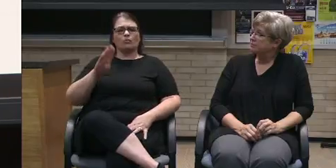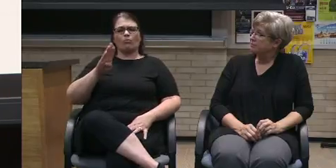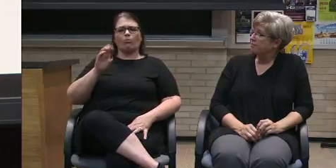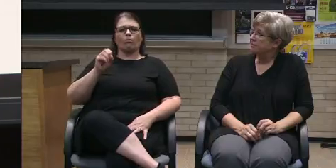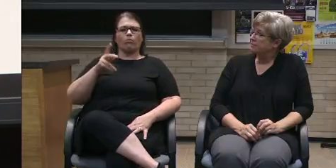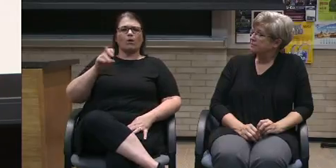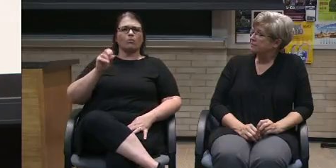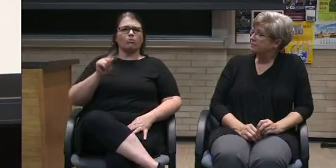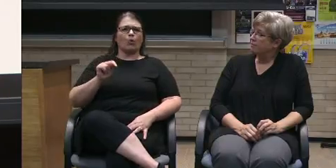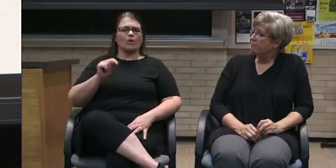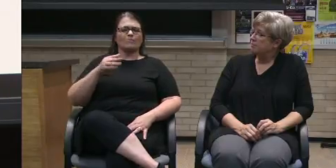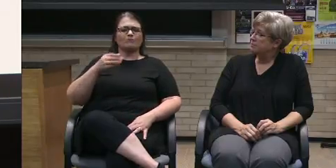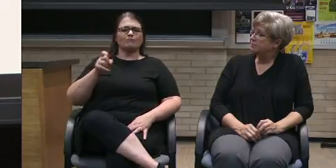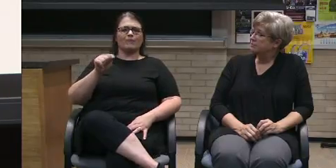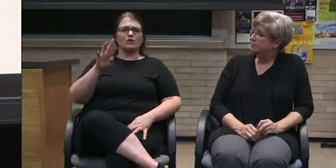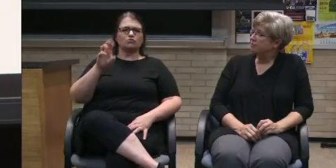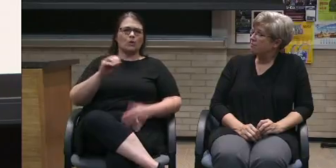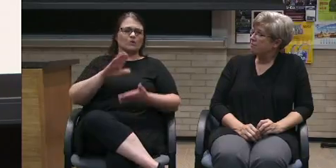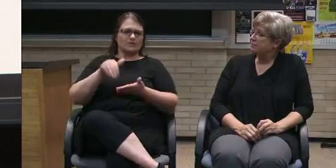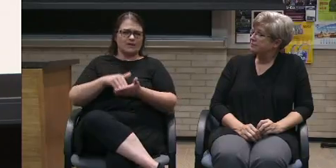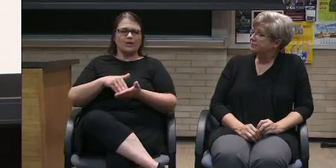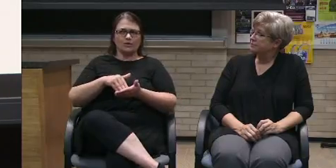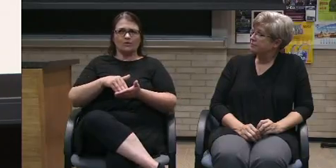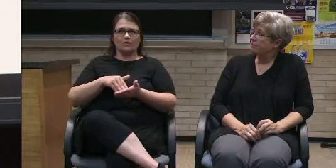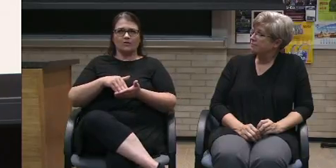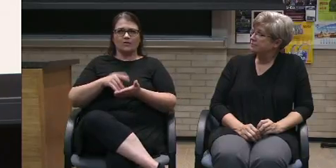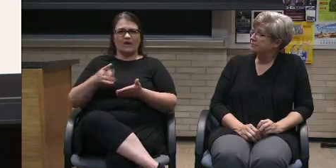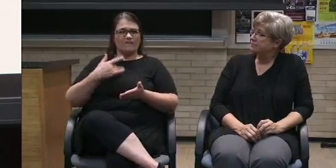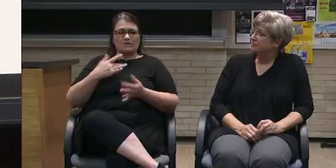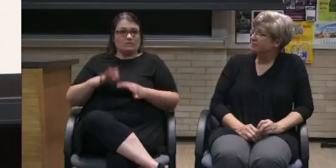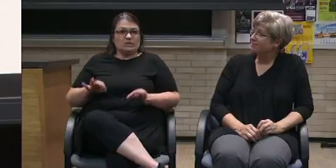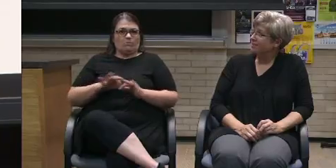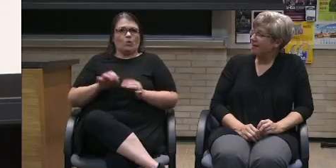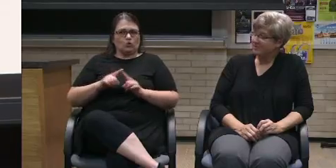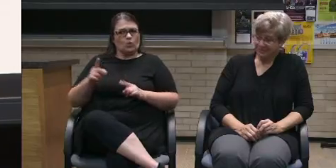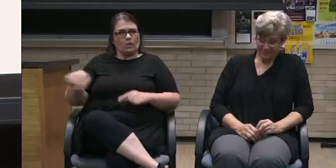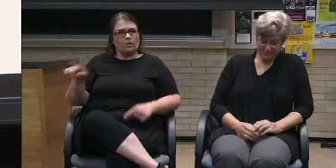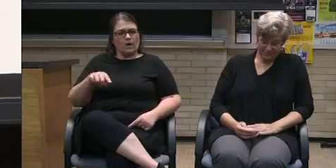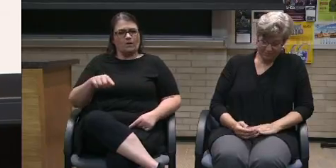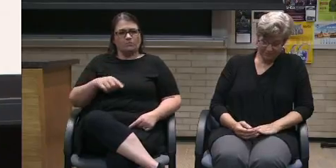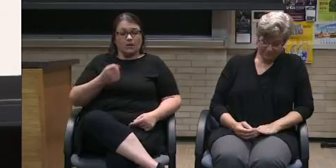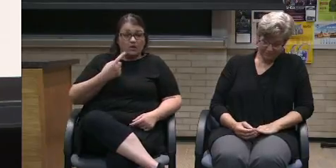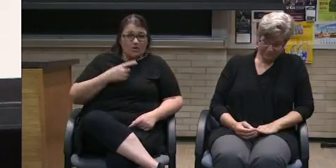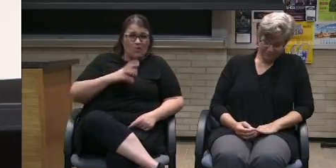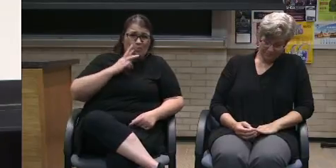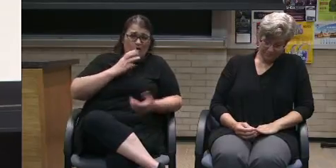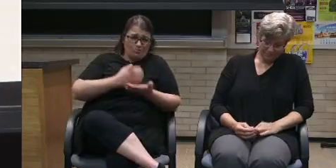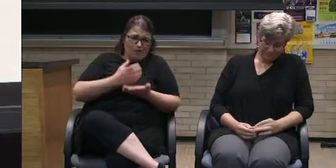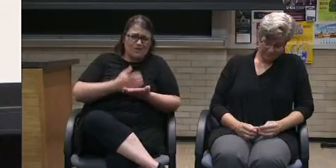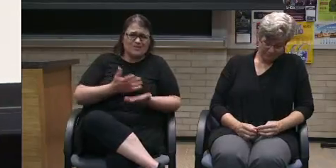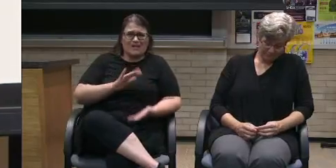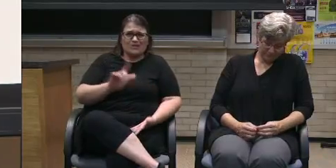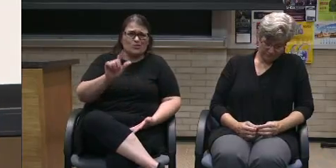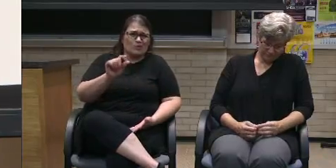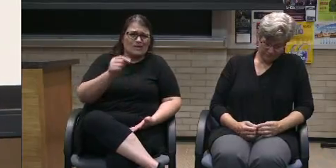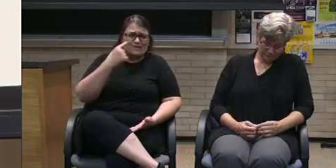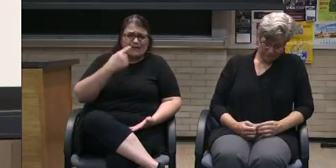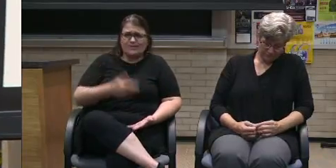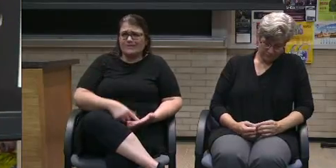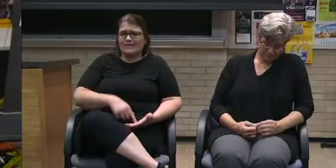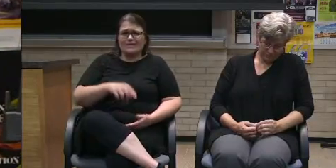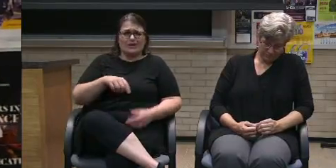you. Okay, a Wegmans bottle of water costs 21 cents. And one of those little granola bars from Sam's Club is like